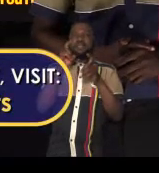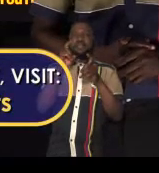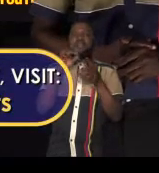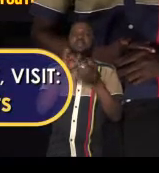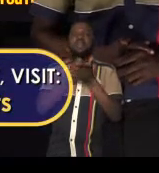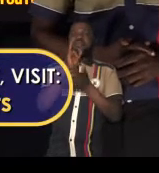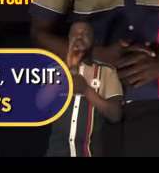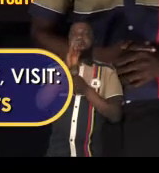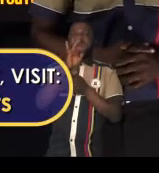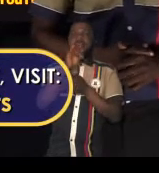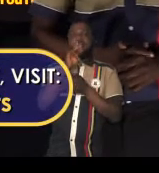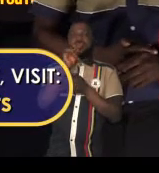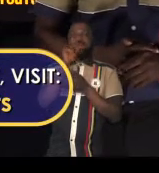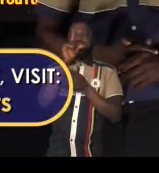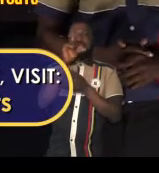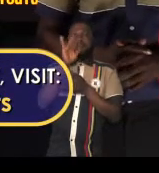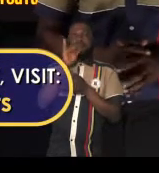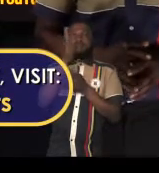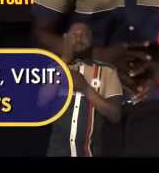bit.ly/LASUBEB-tests. That is